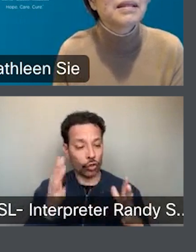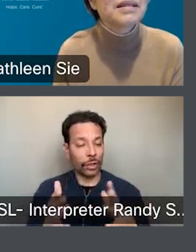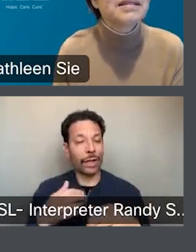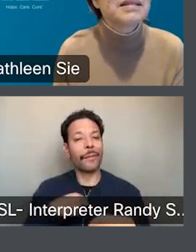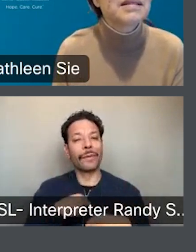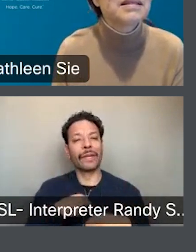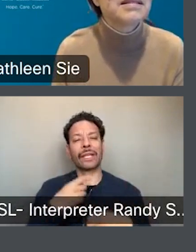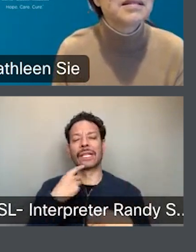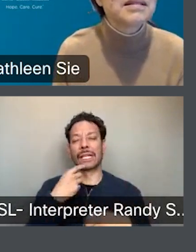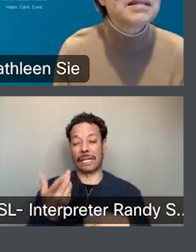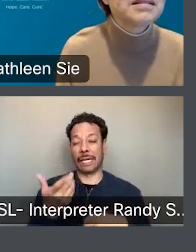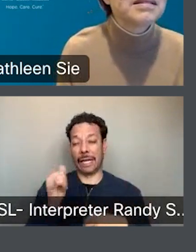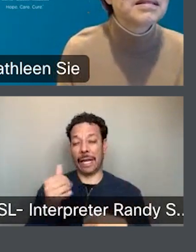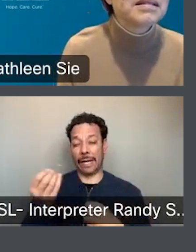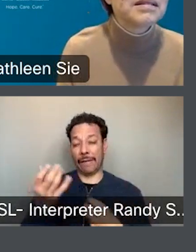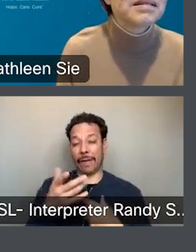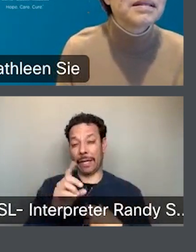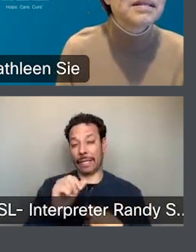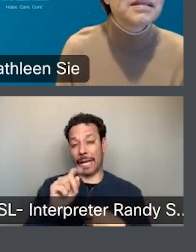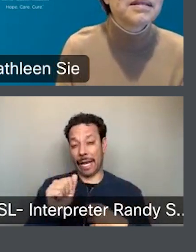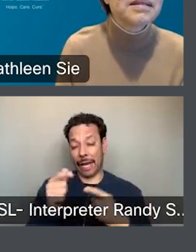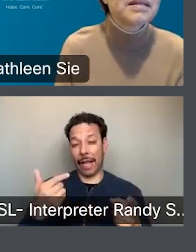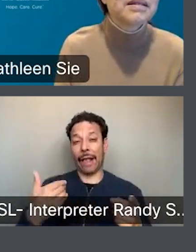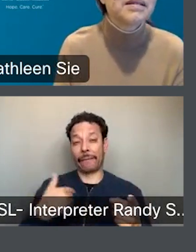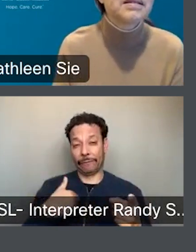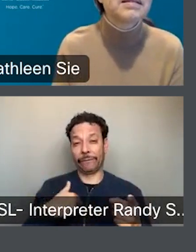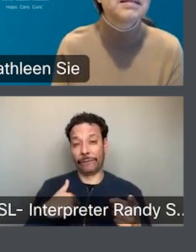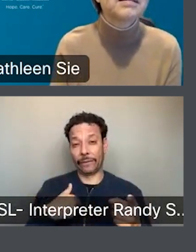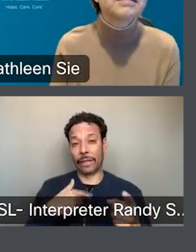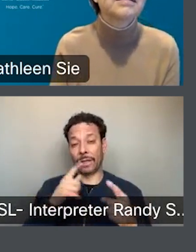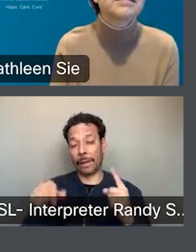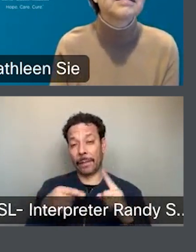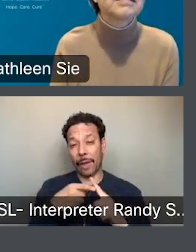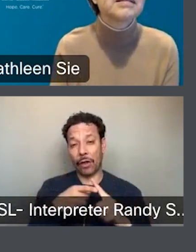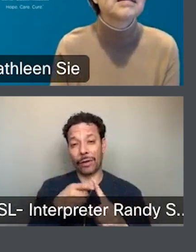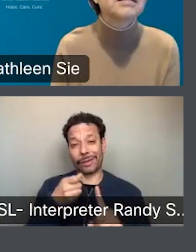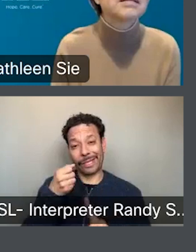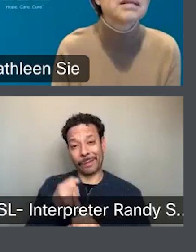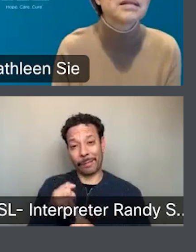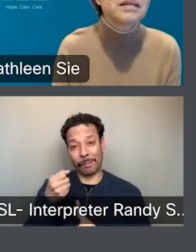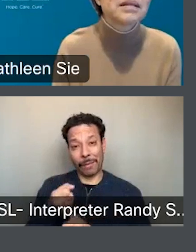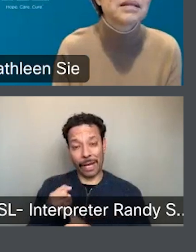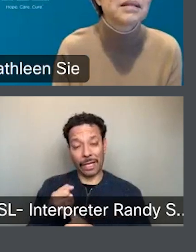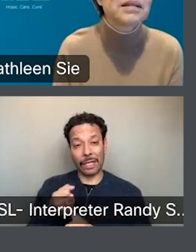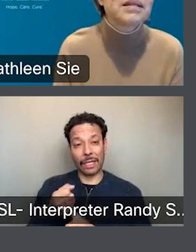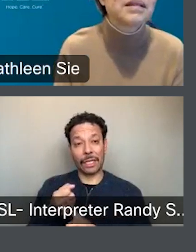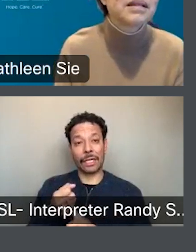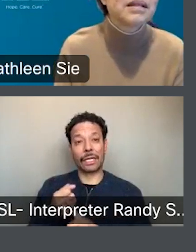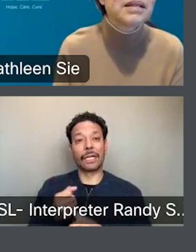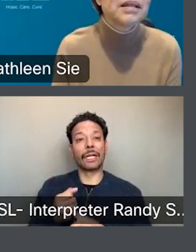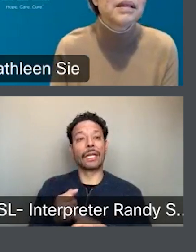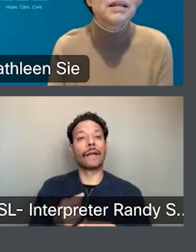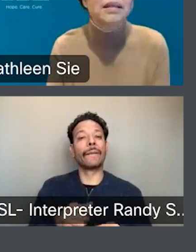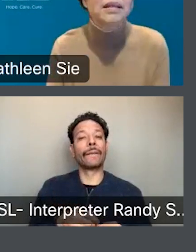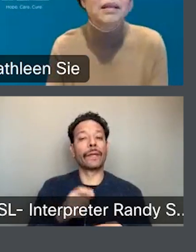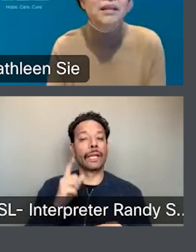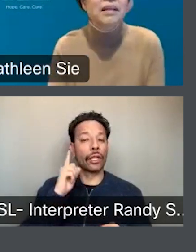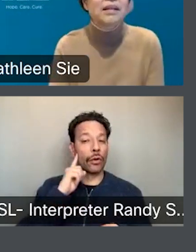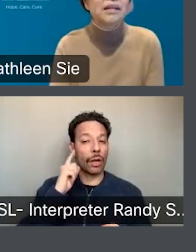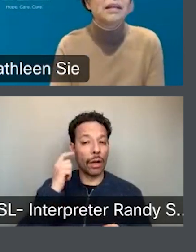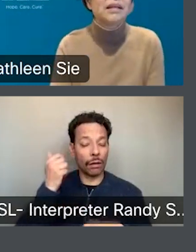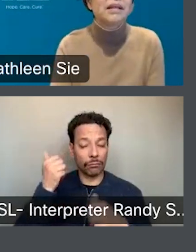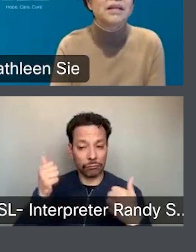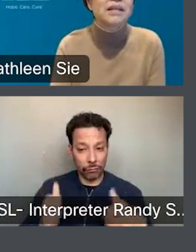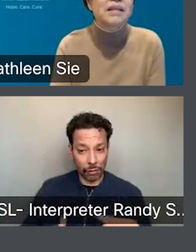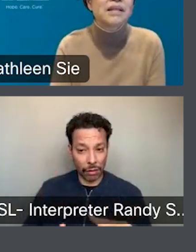the data we have about the impact of conductive hearing loss on these